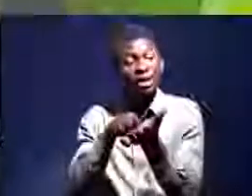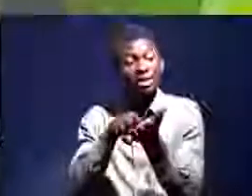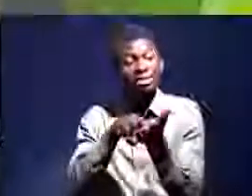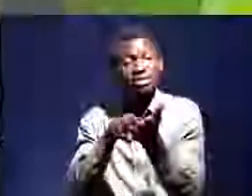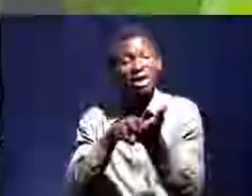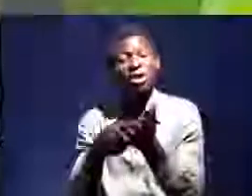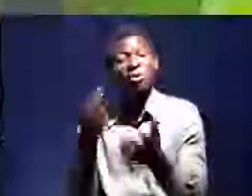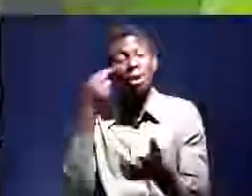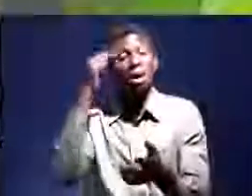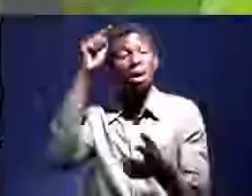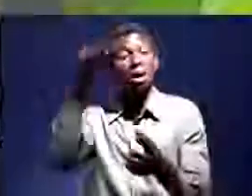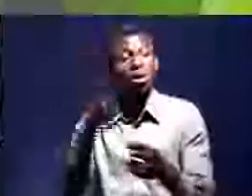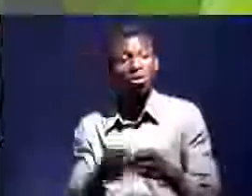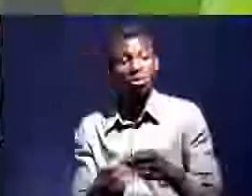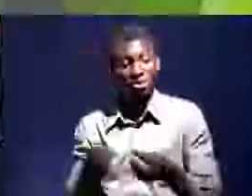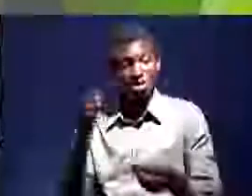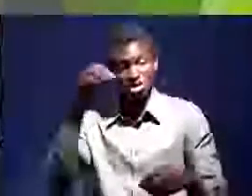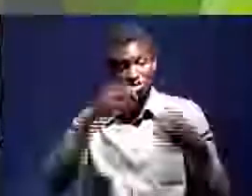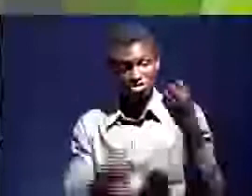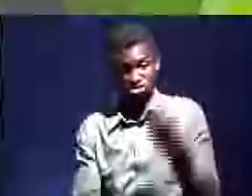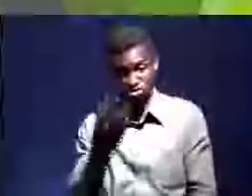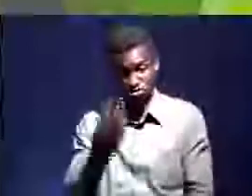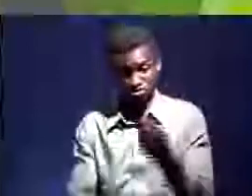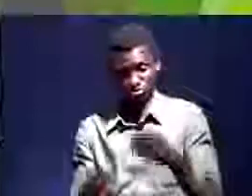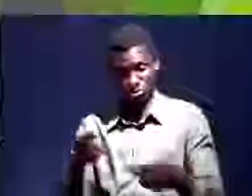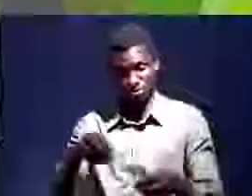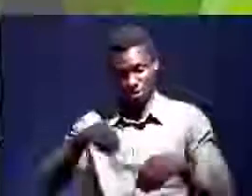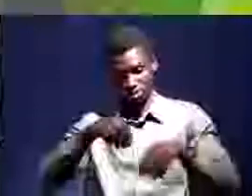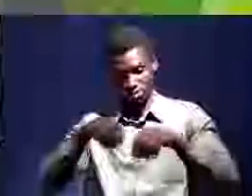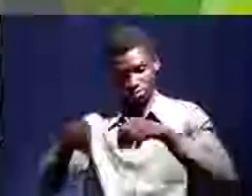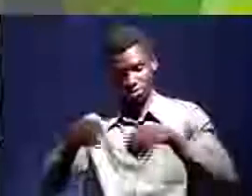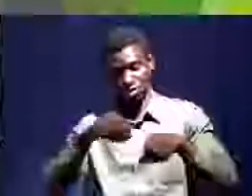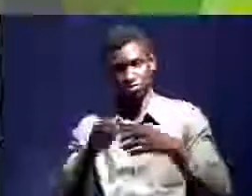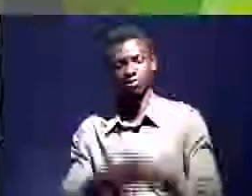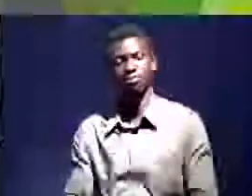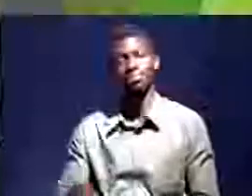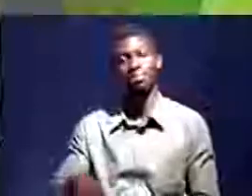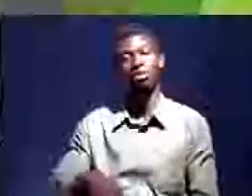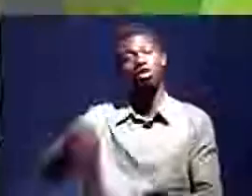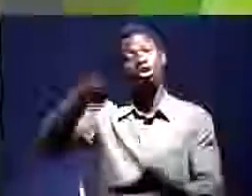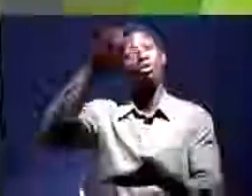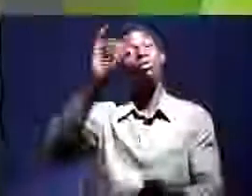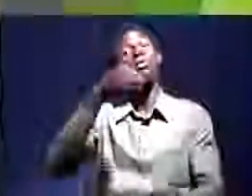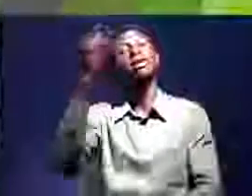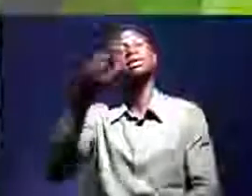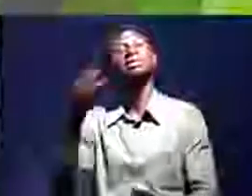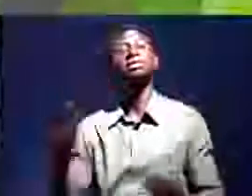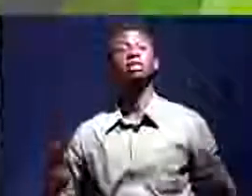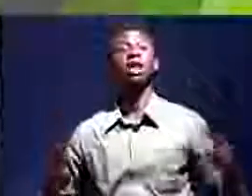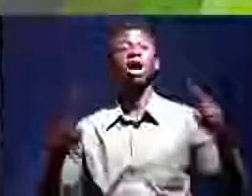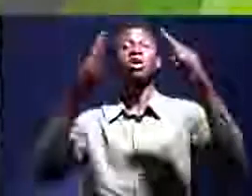In Arusha City, there is hope for the city.